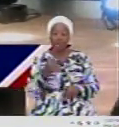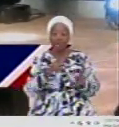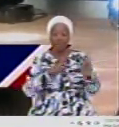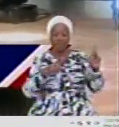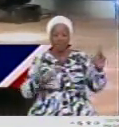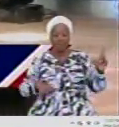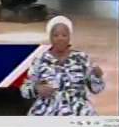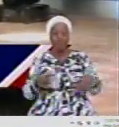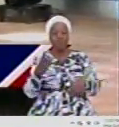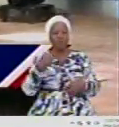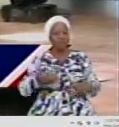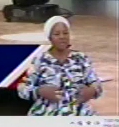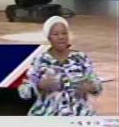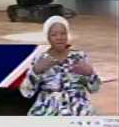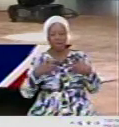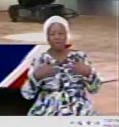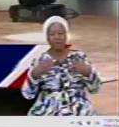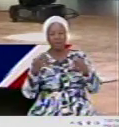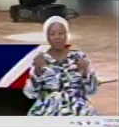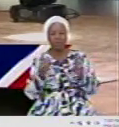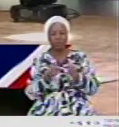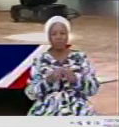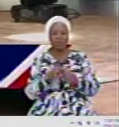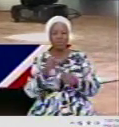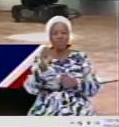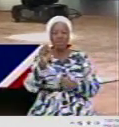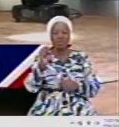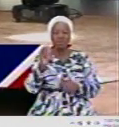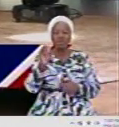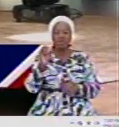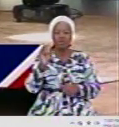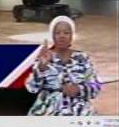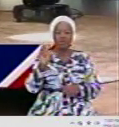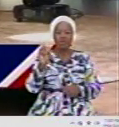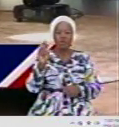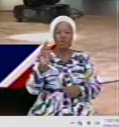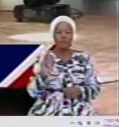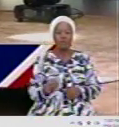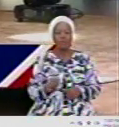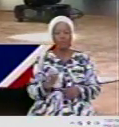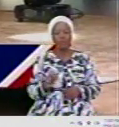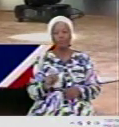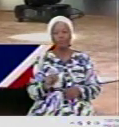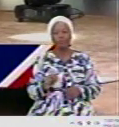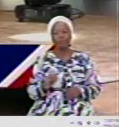Lord was angry with Solomon.